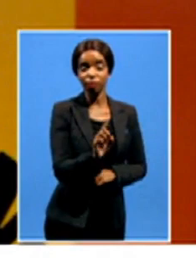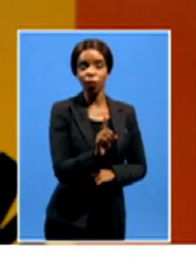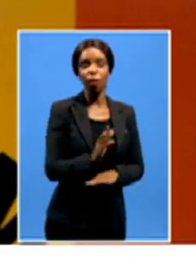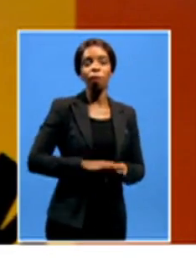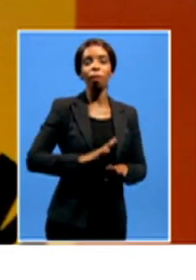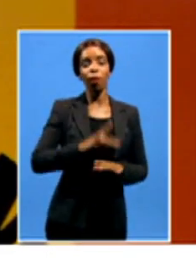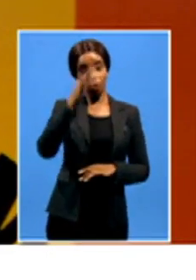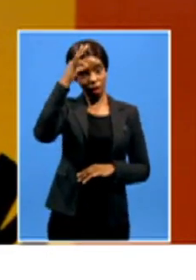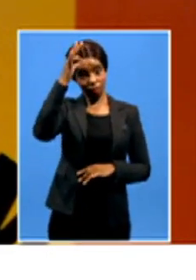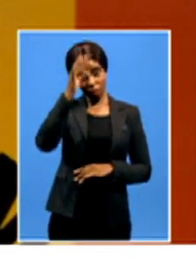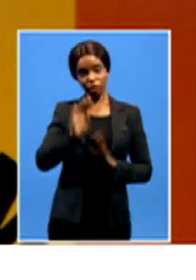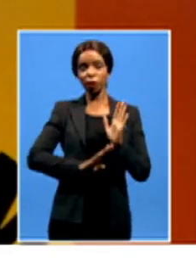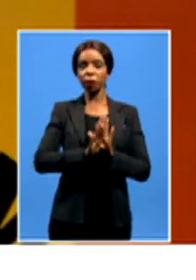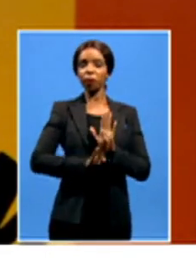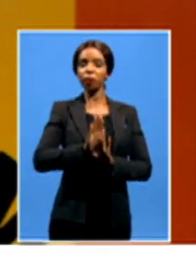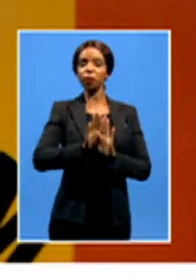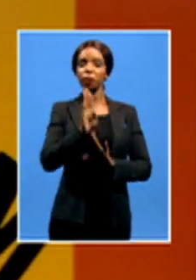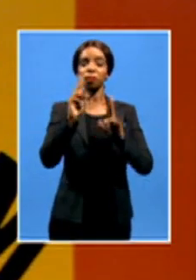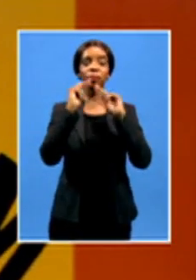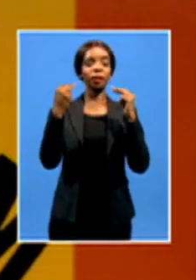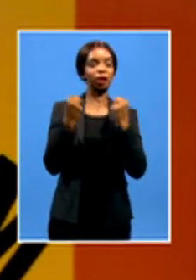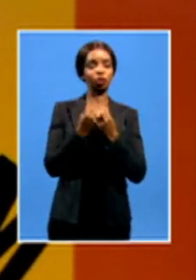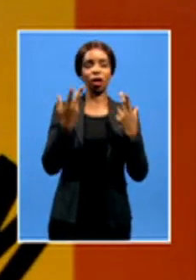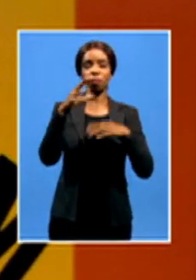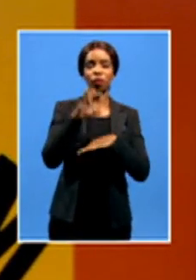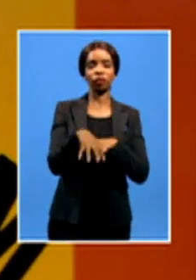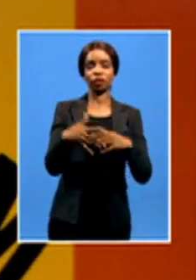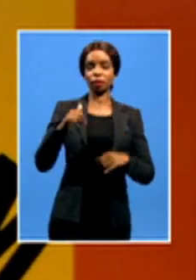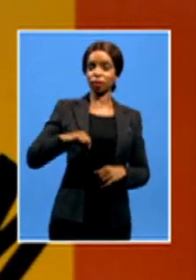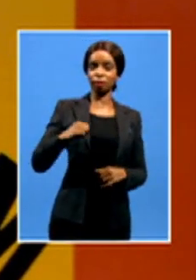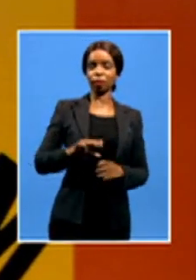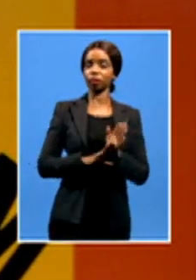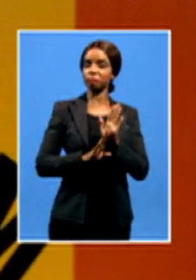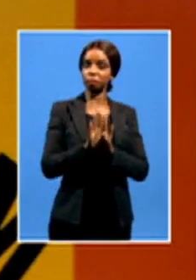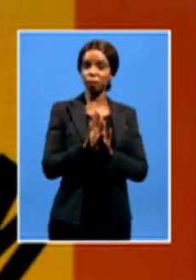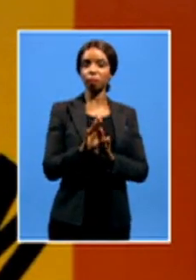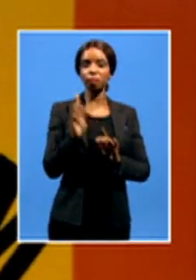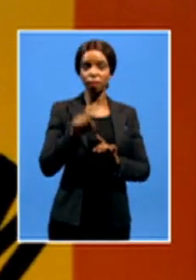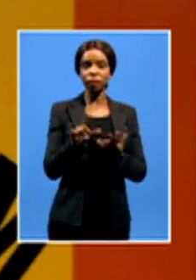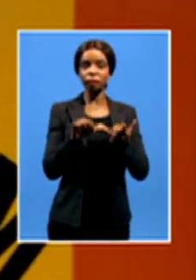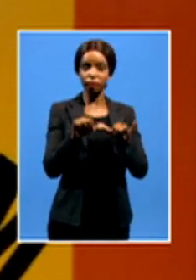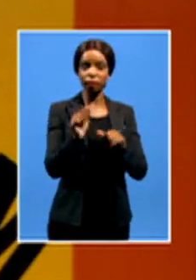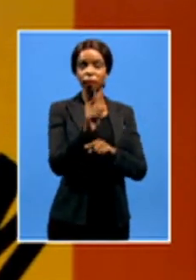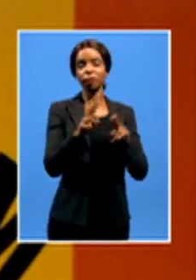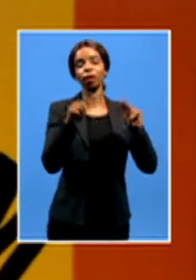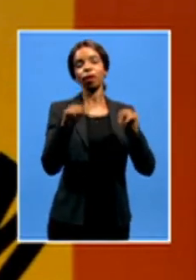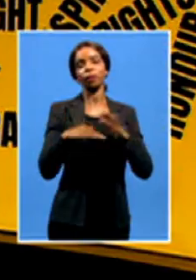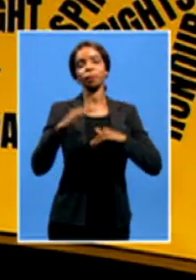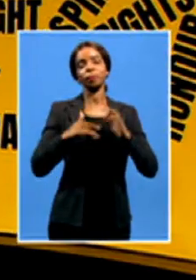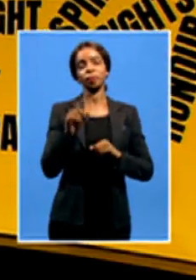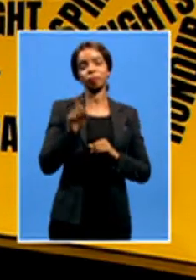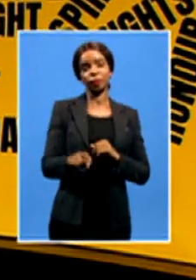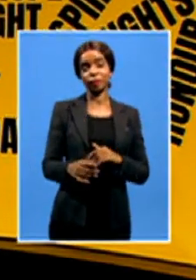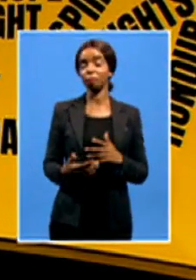our government. So that means the government, from national government, provincial and municipalities, they need to keep the art industry alive. All right,